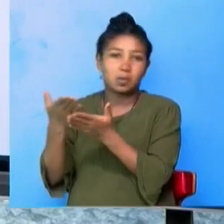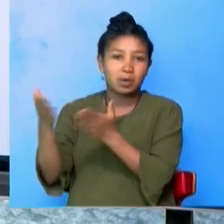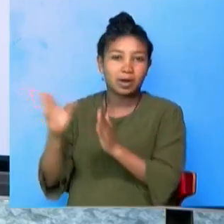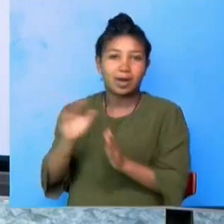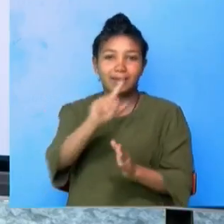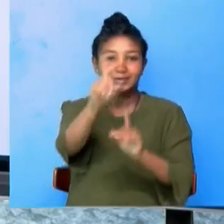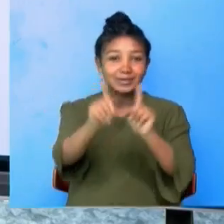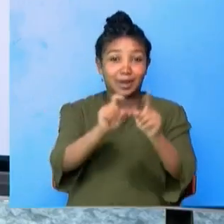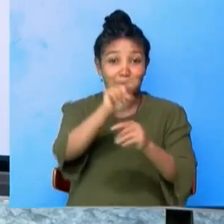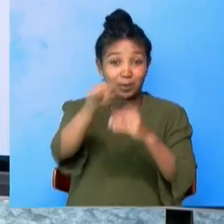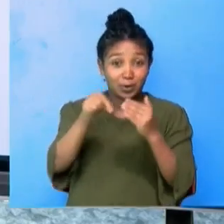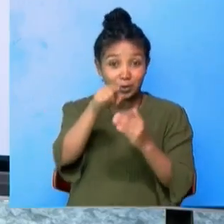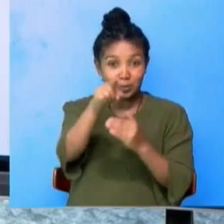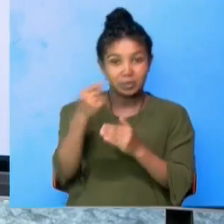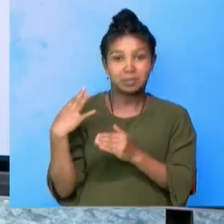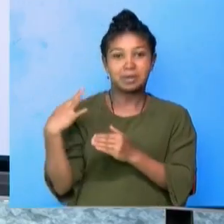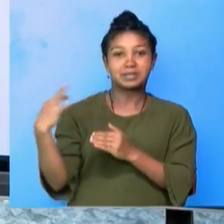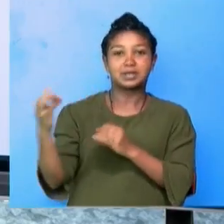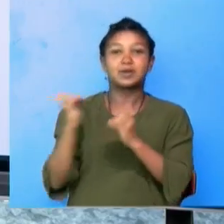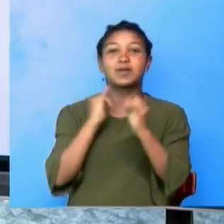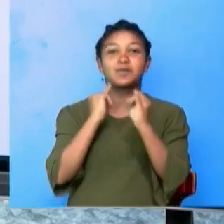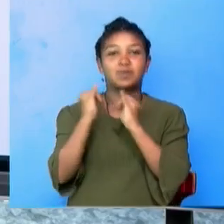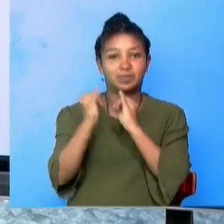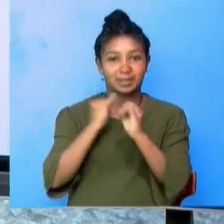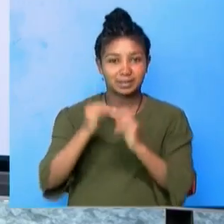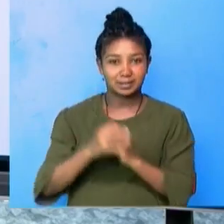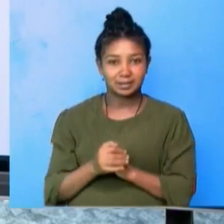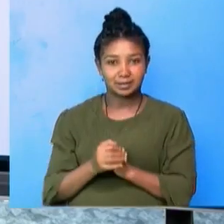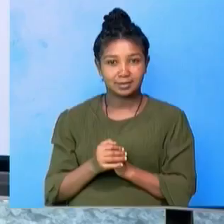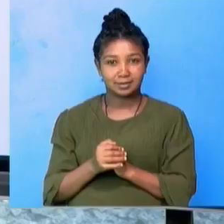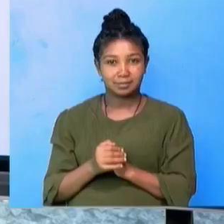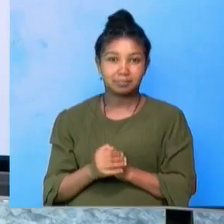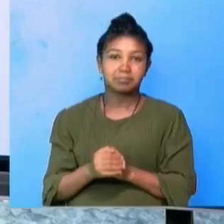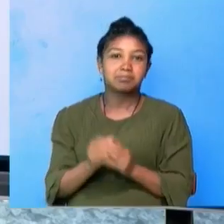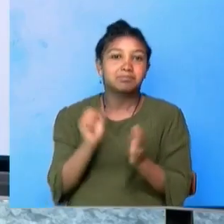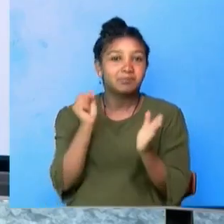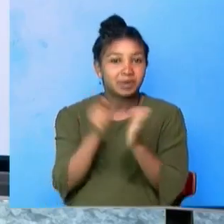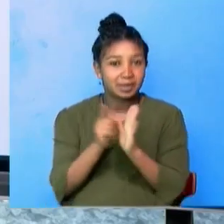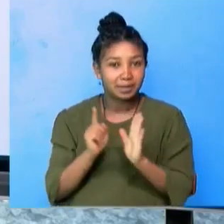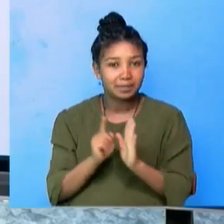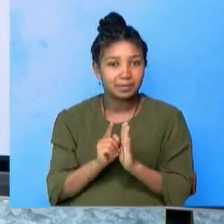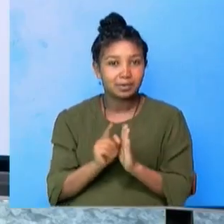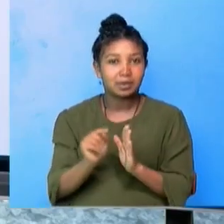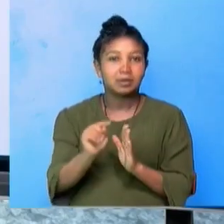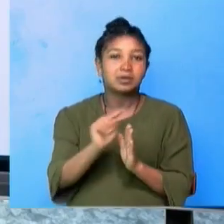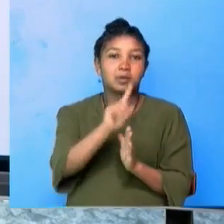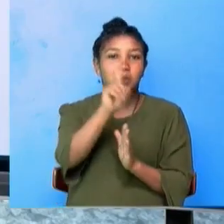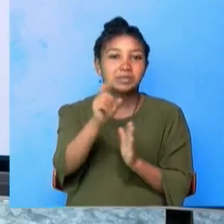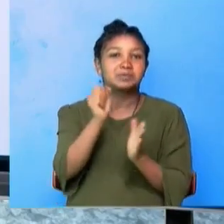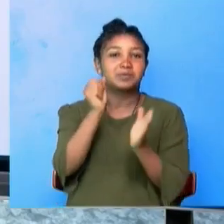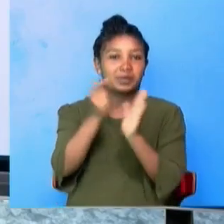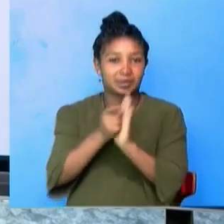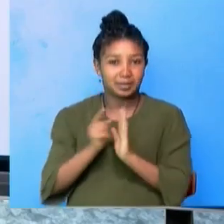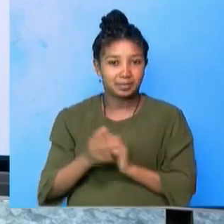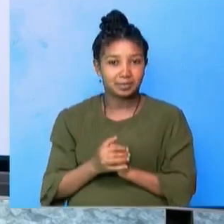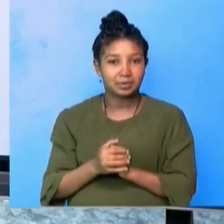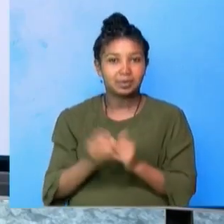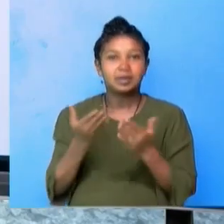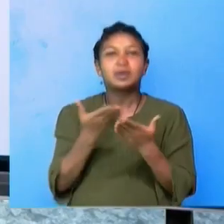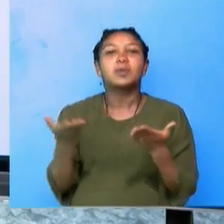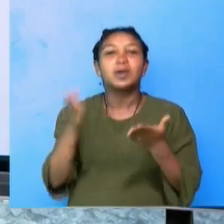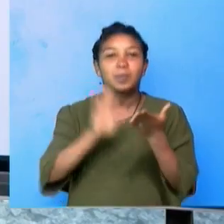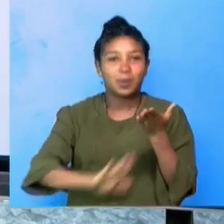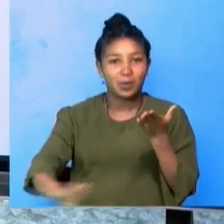asked you about your personal information. Like questions like, where did you